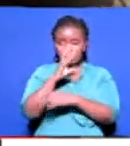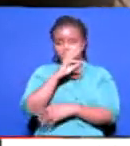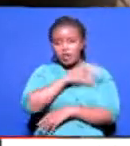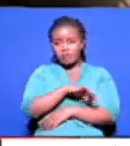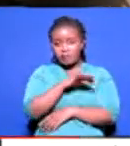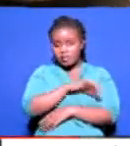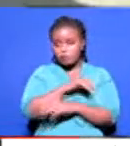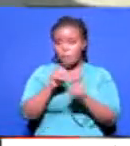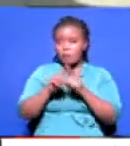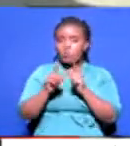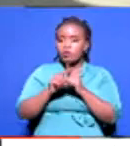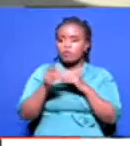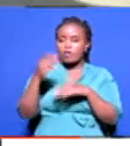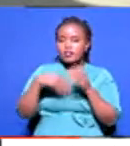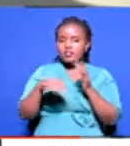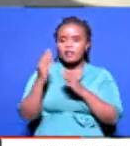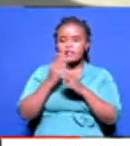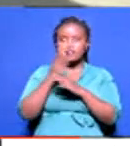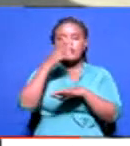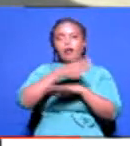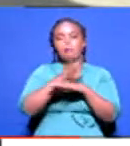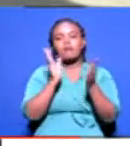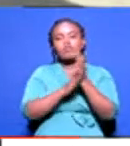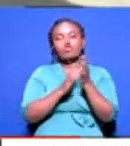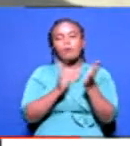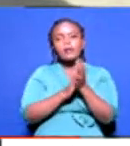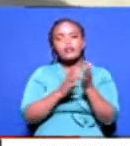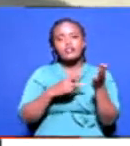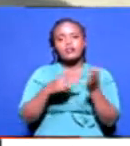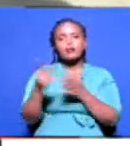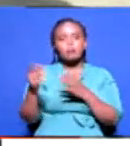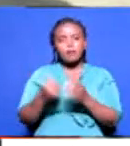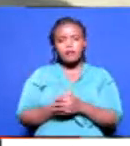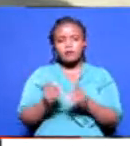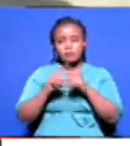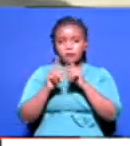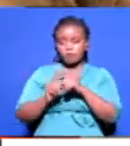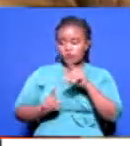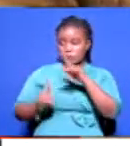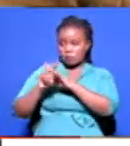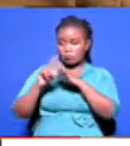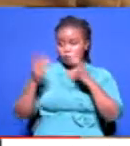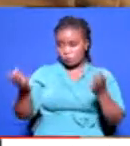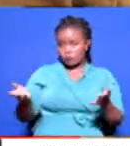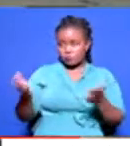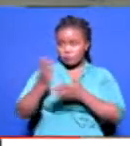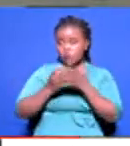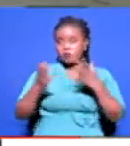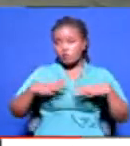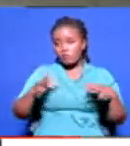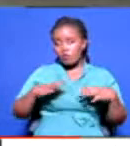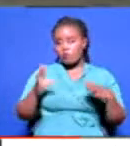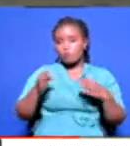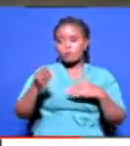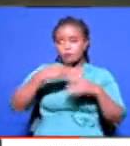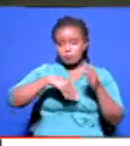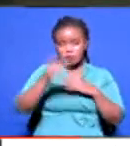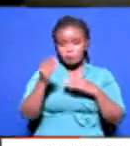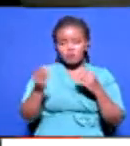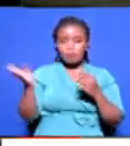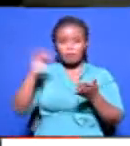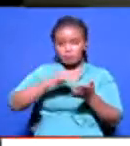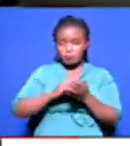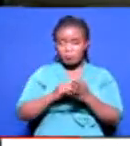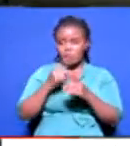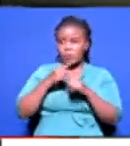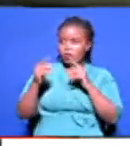fuel above the recommended price. It also emerged that some dealers were reselling the petroleum products bought from